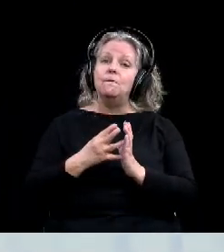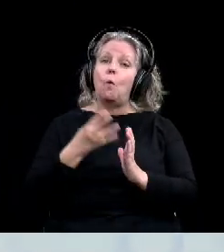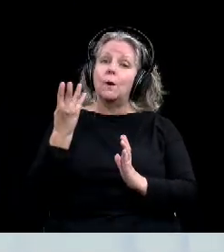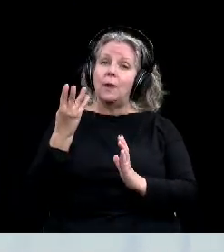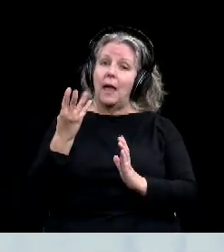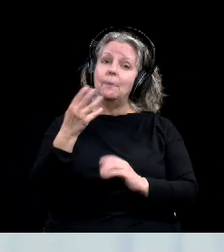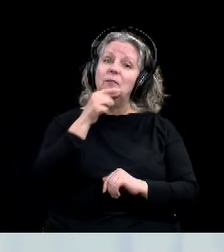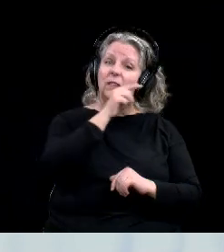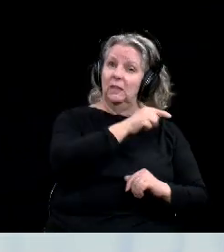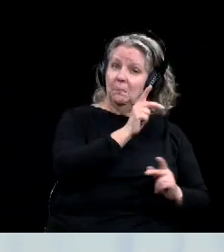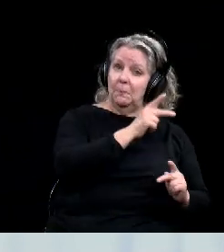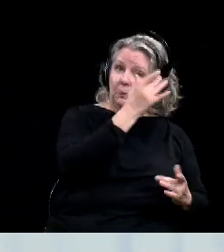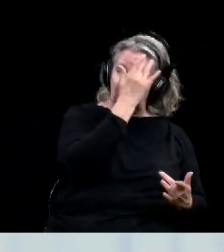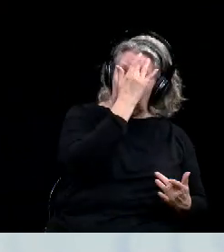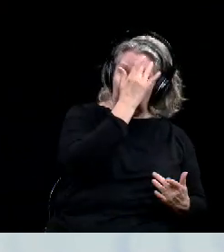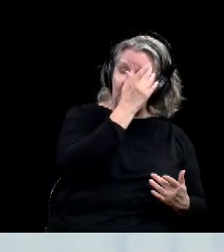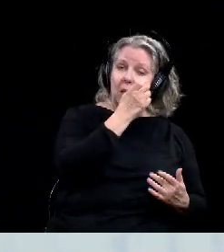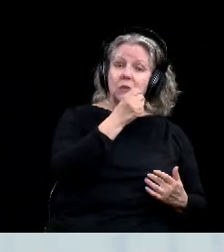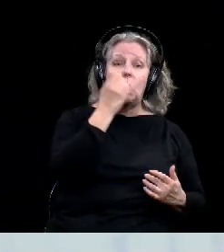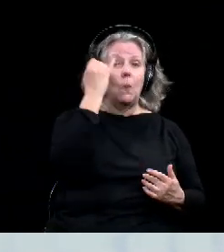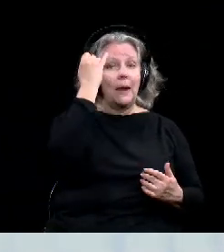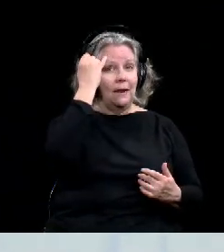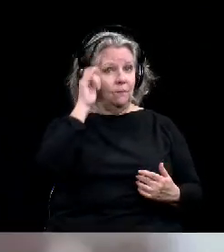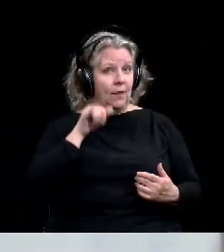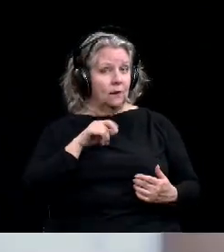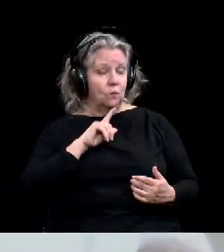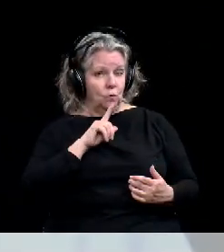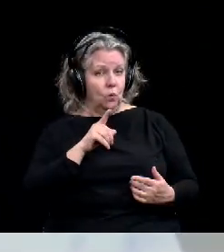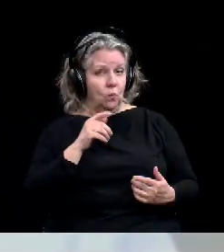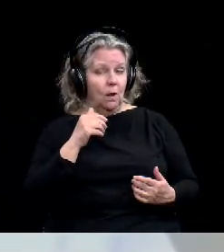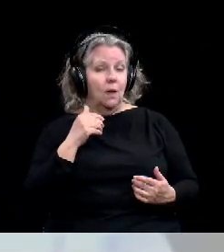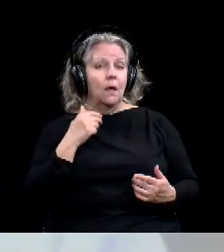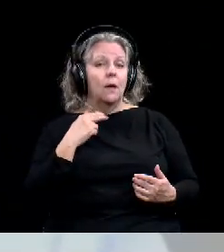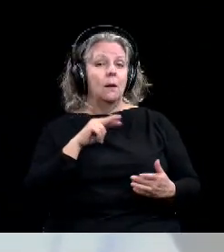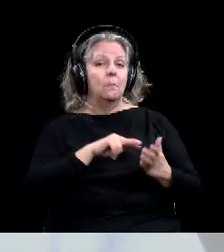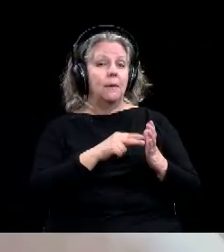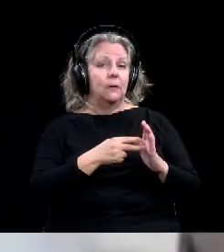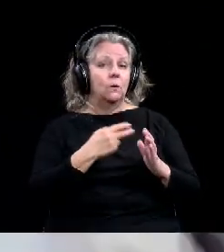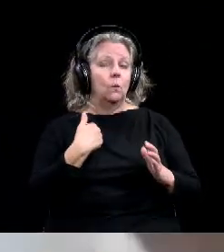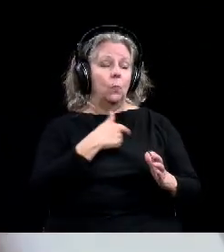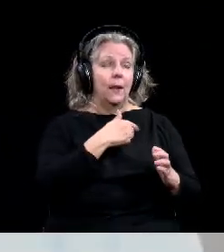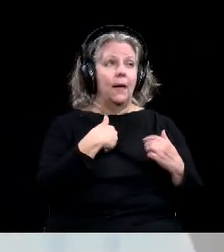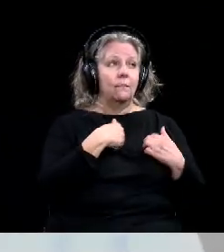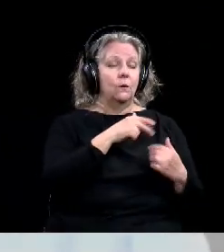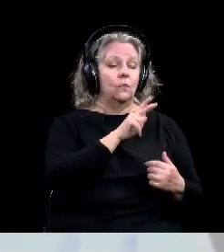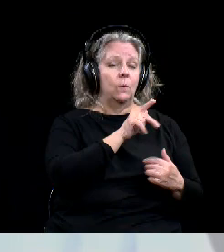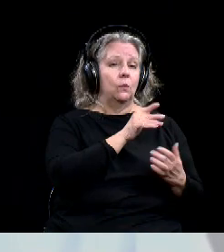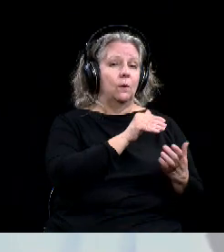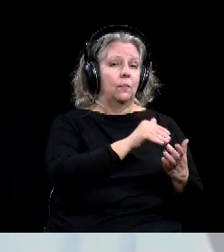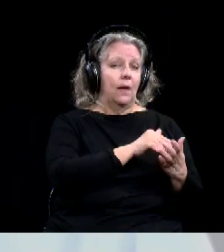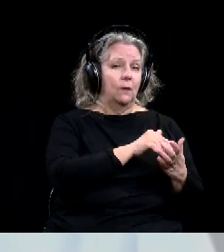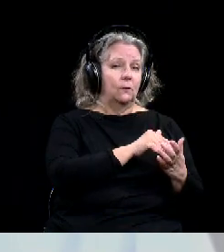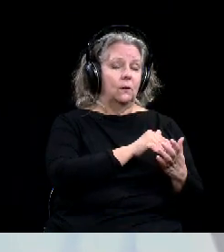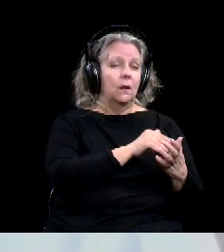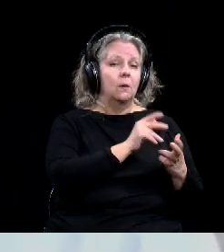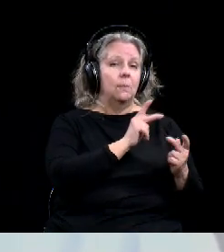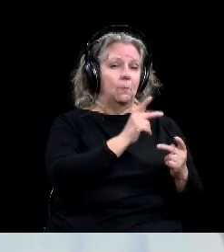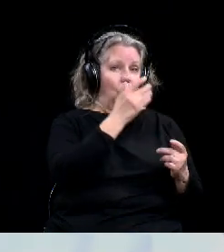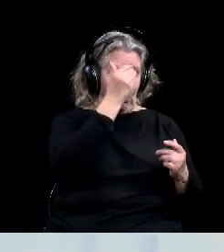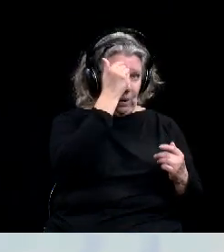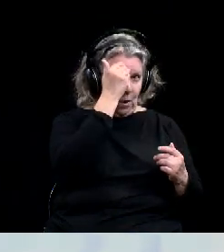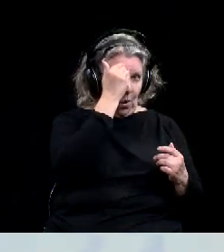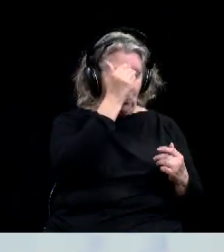have 23,000 known cases in our county. Multiply that by